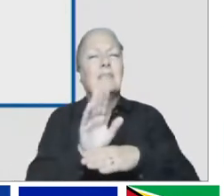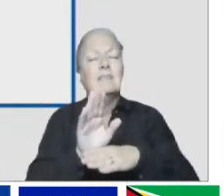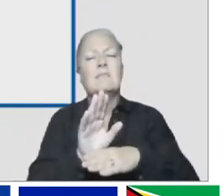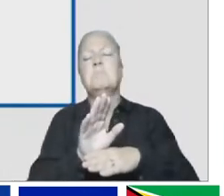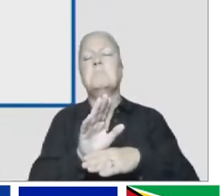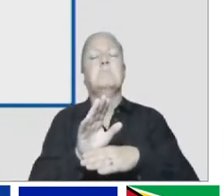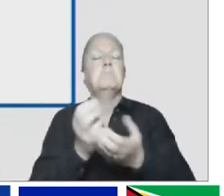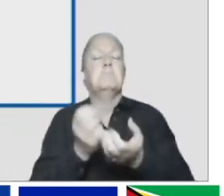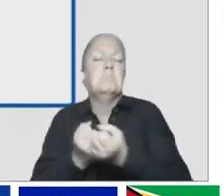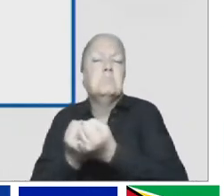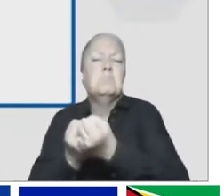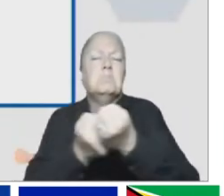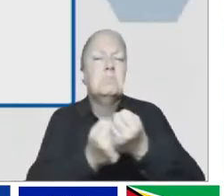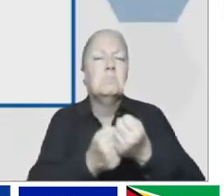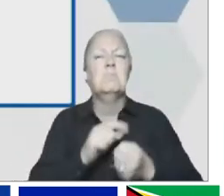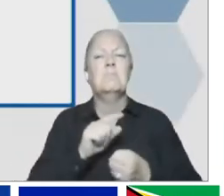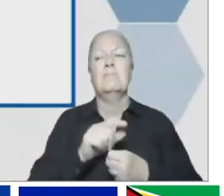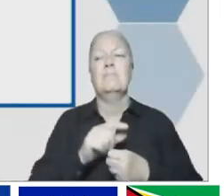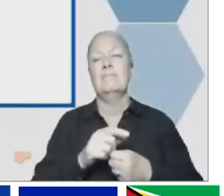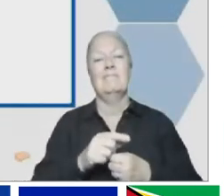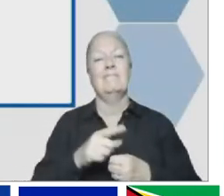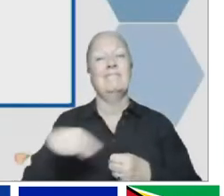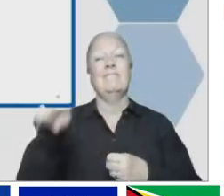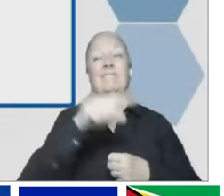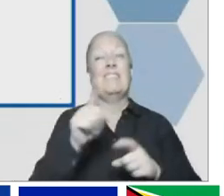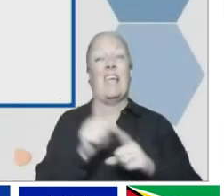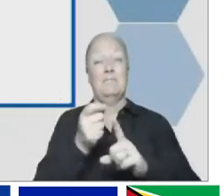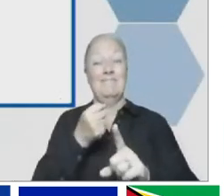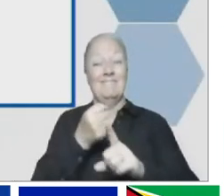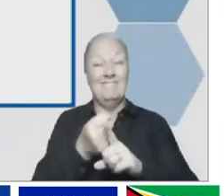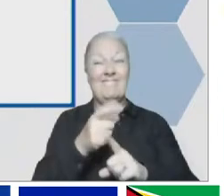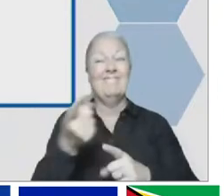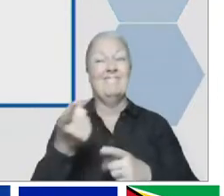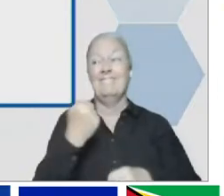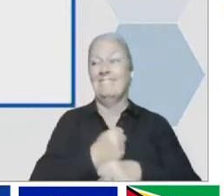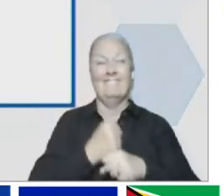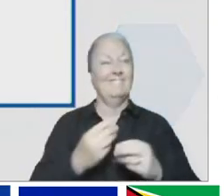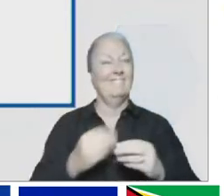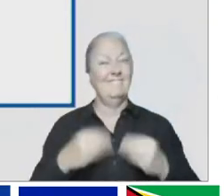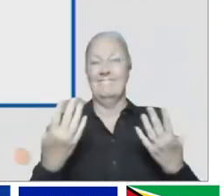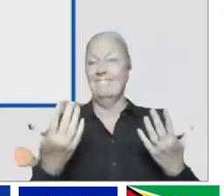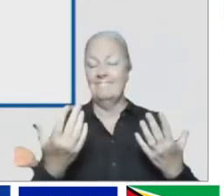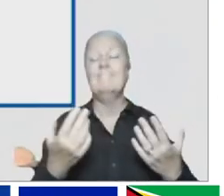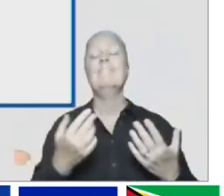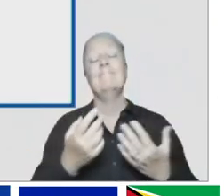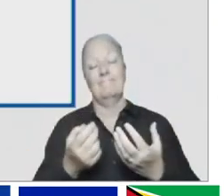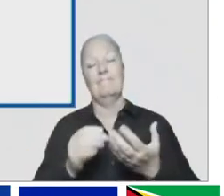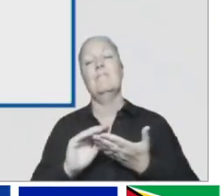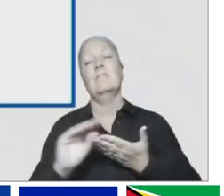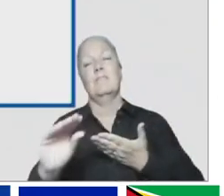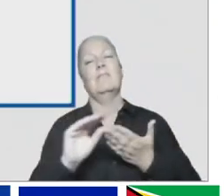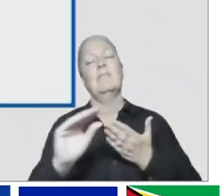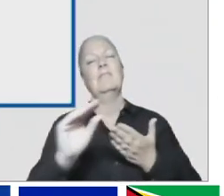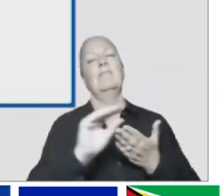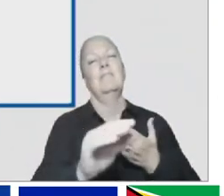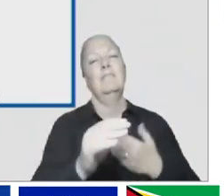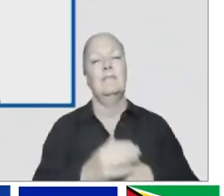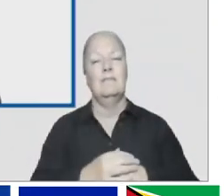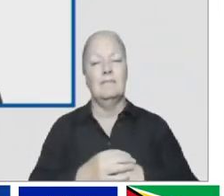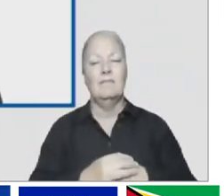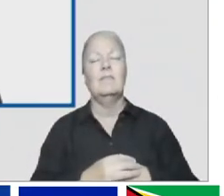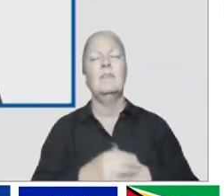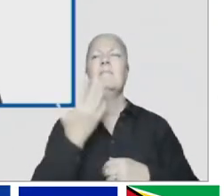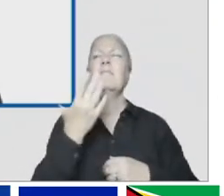of the pandemic. And it was further expanded this year with a budgetary allocation of some $5.3